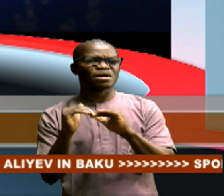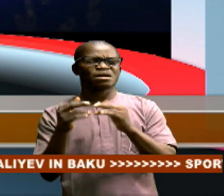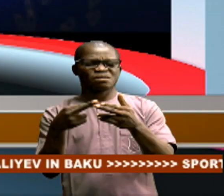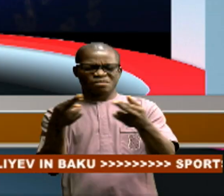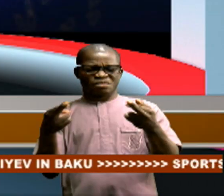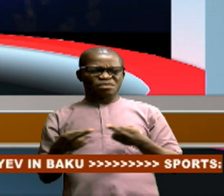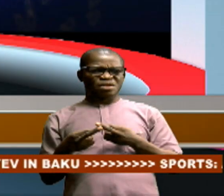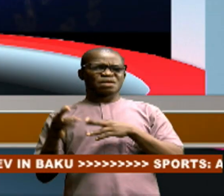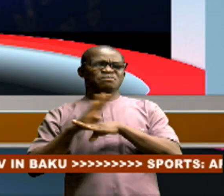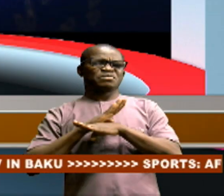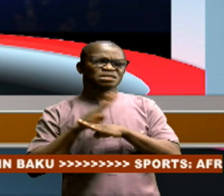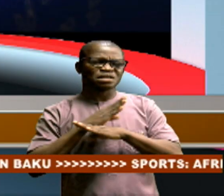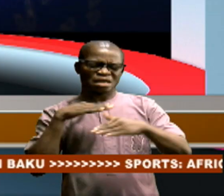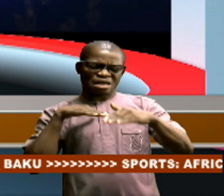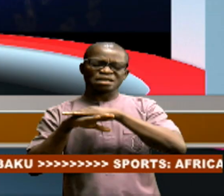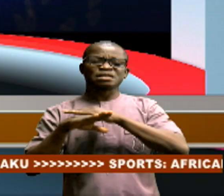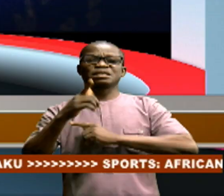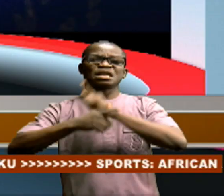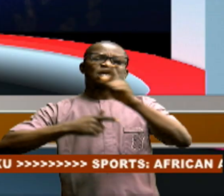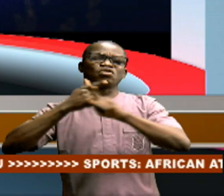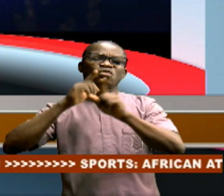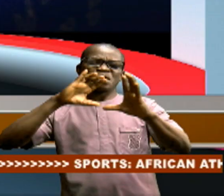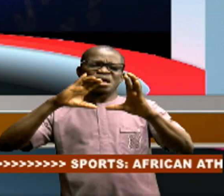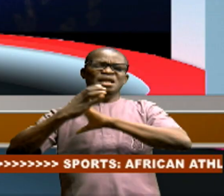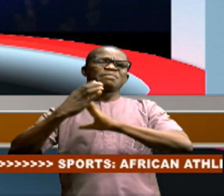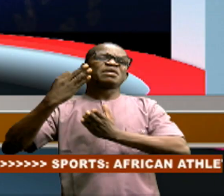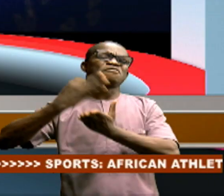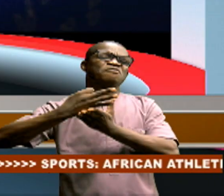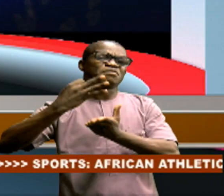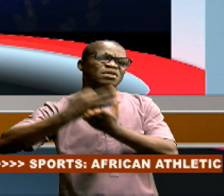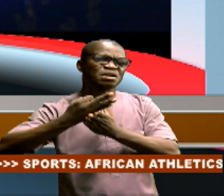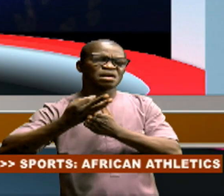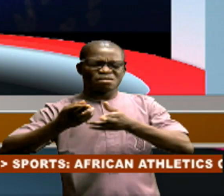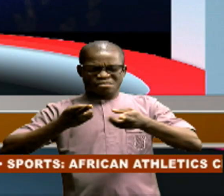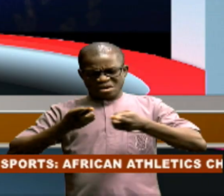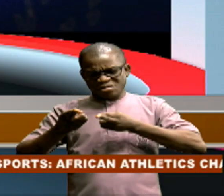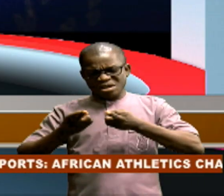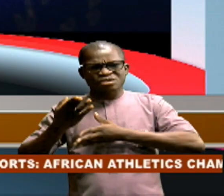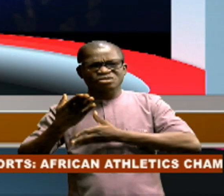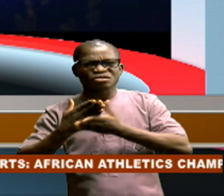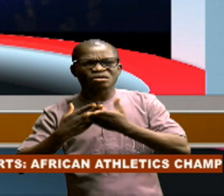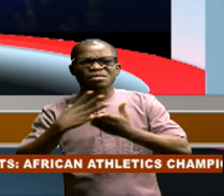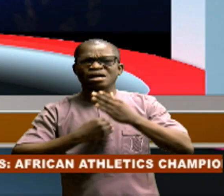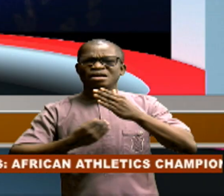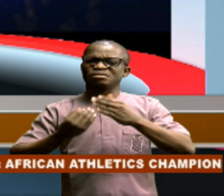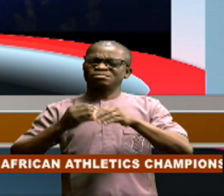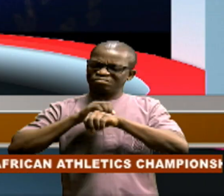trade, accessing global climate financing, regulatory independence, and